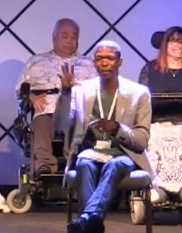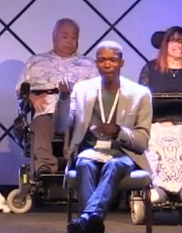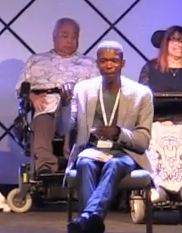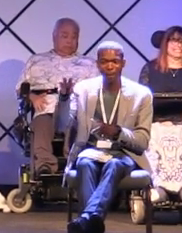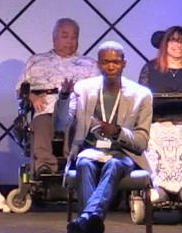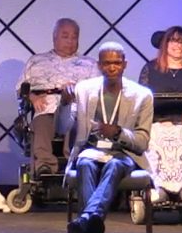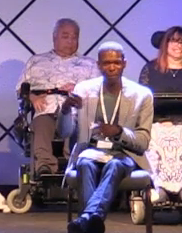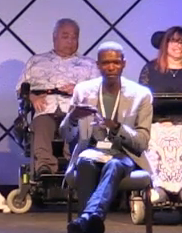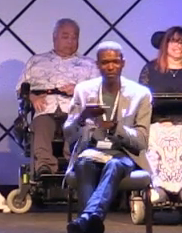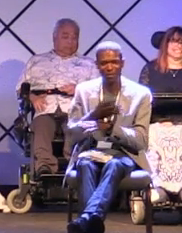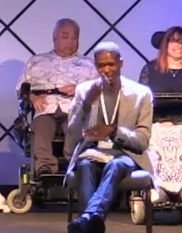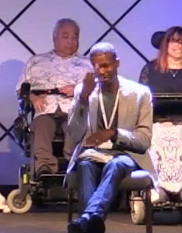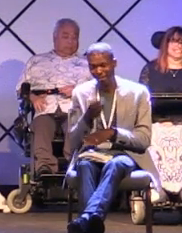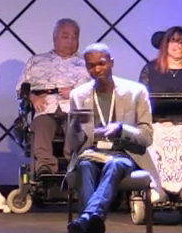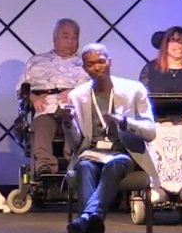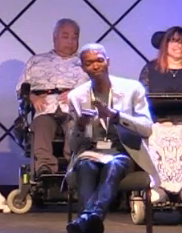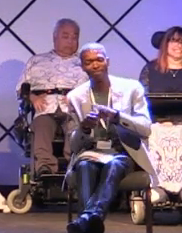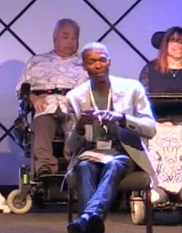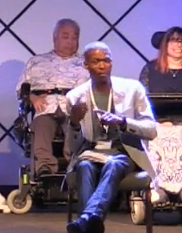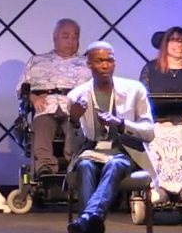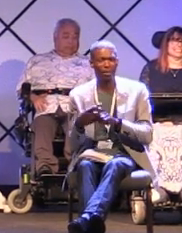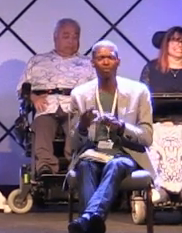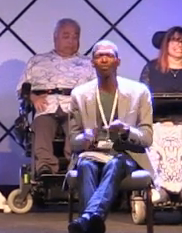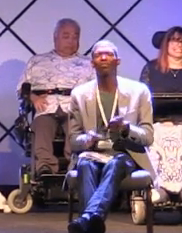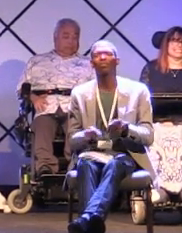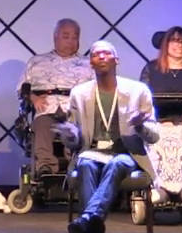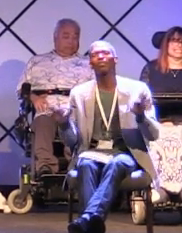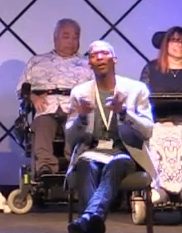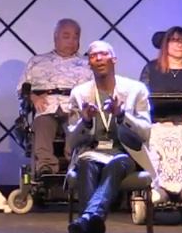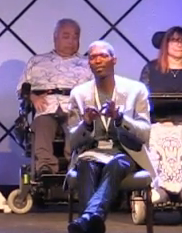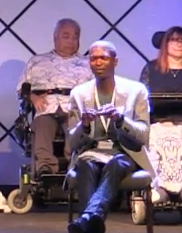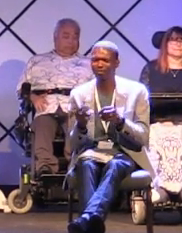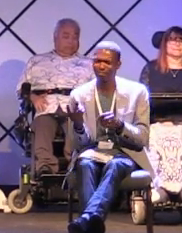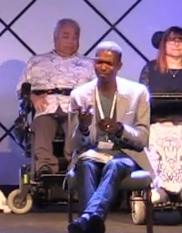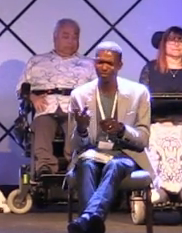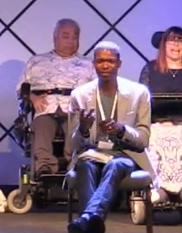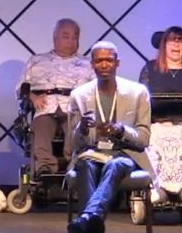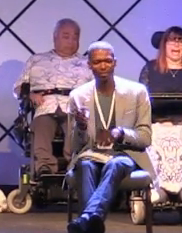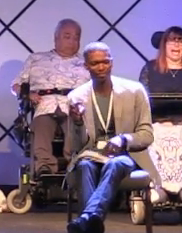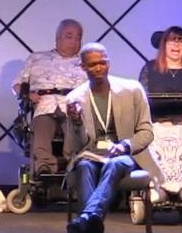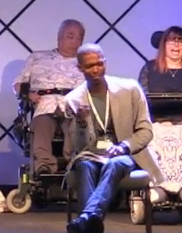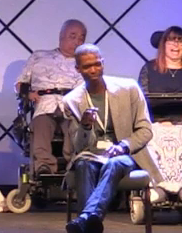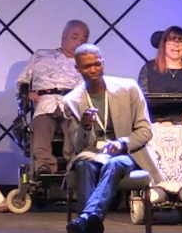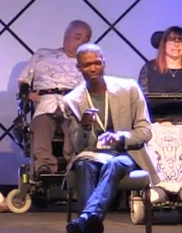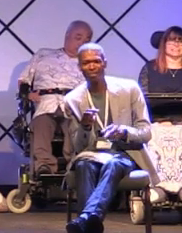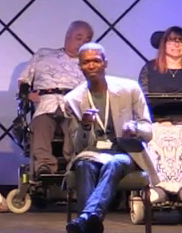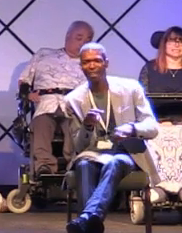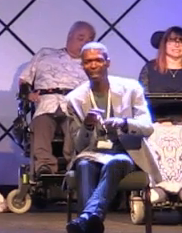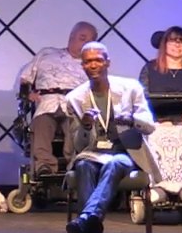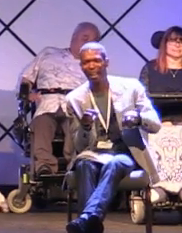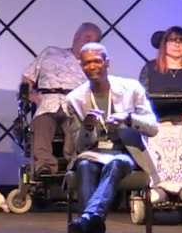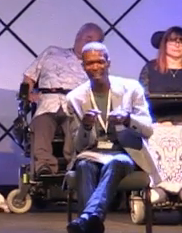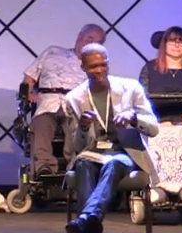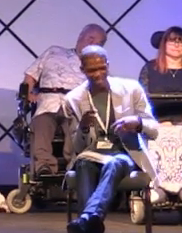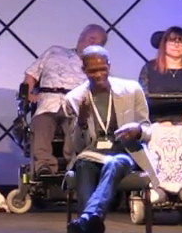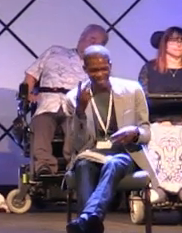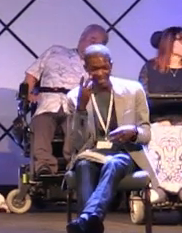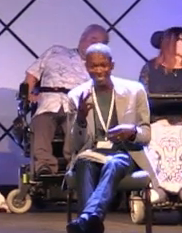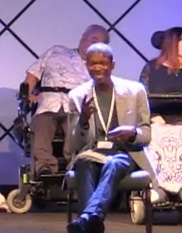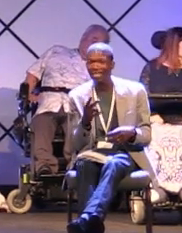perhaps most importantly, Talene will provide a never-ending sight for sore eyes as she contorts herself